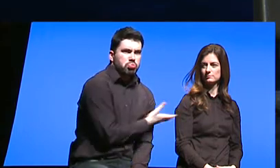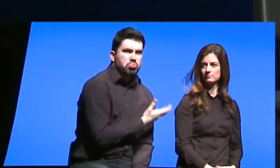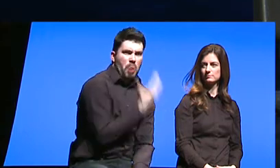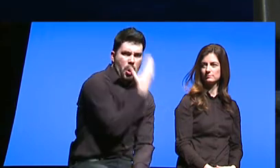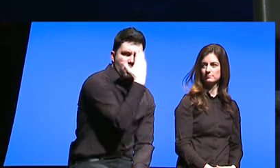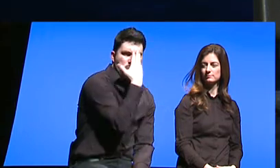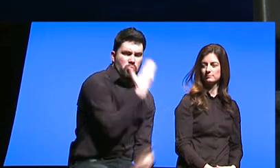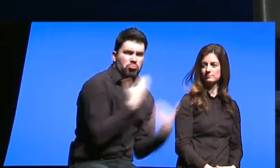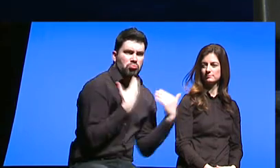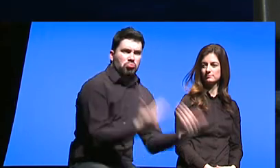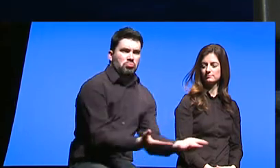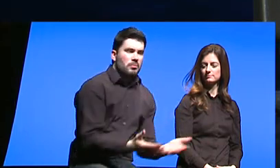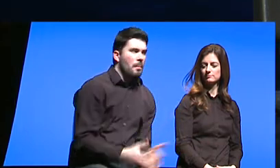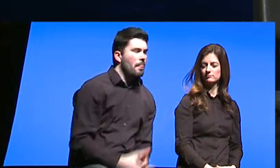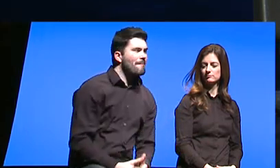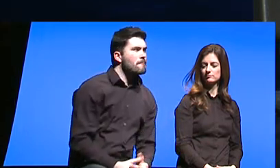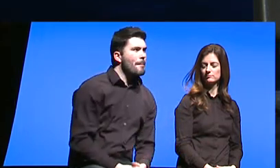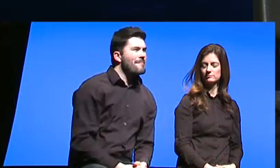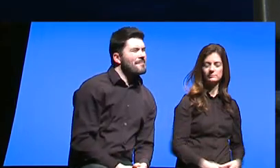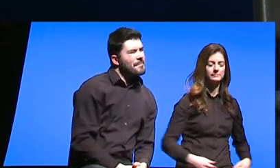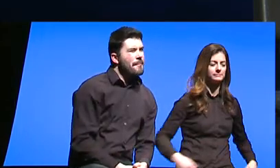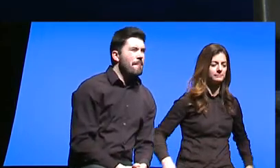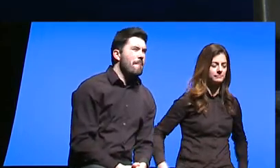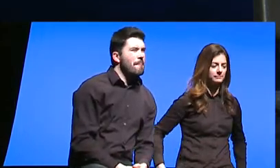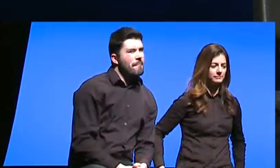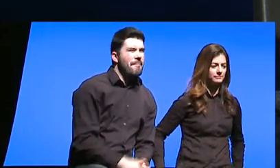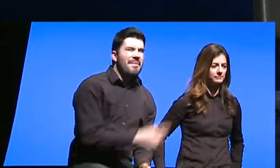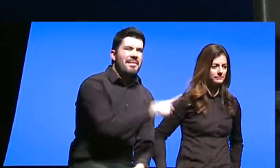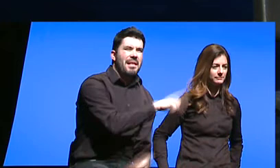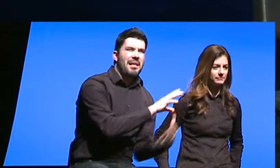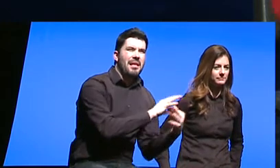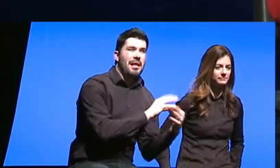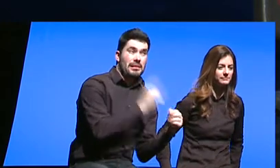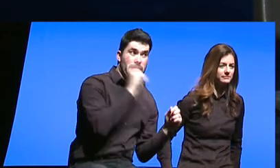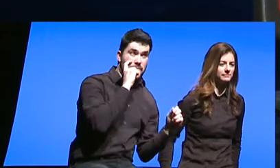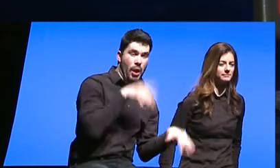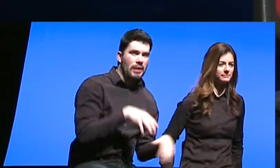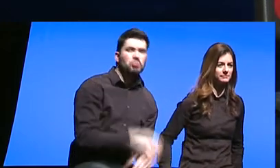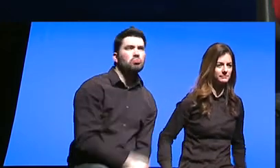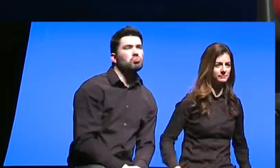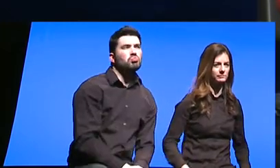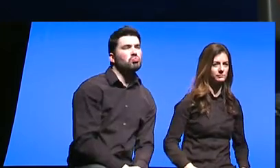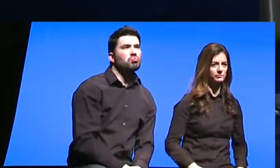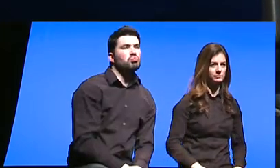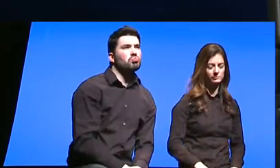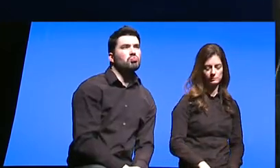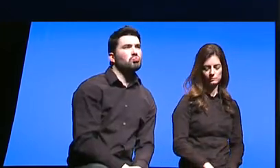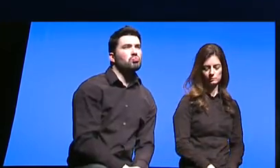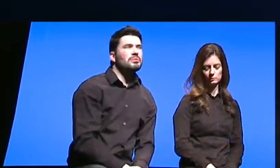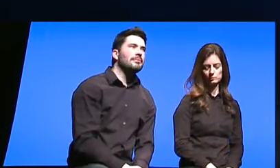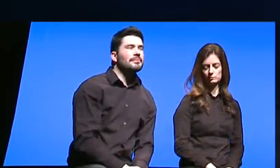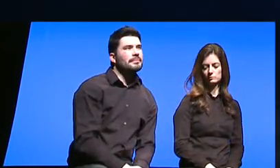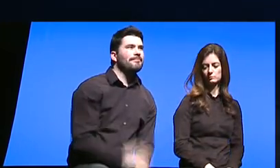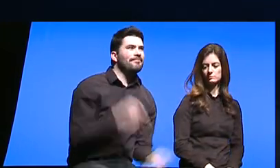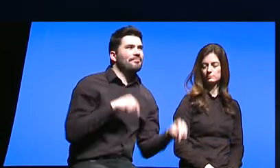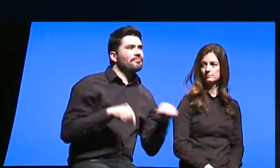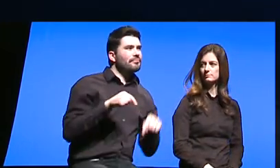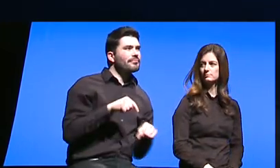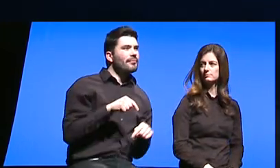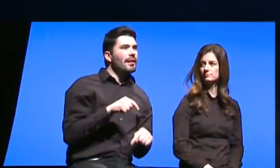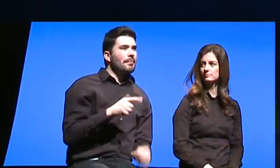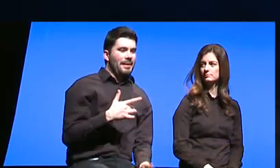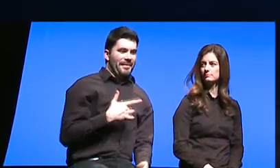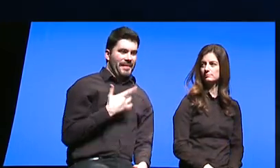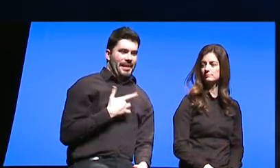and it's not I was surprised. It's more of just, again, like I said earlier, like this is how we all feel. I mean,